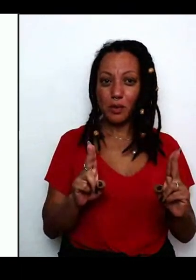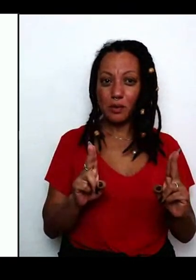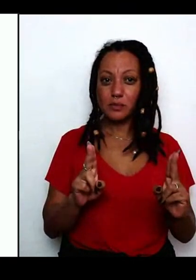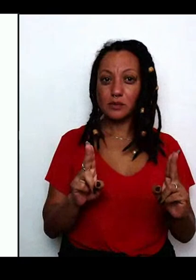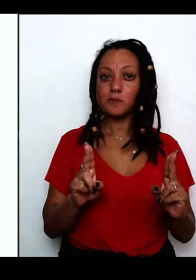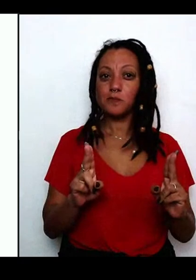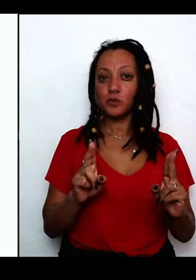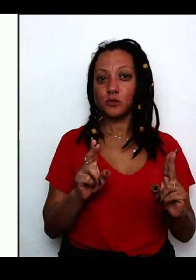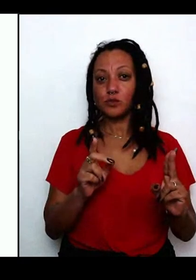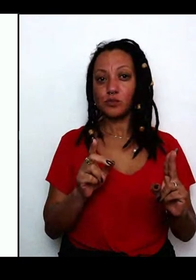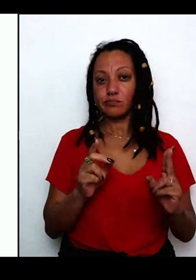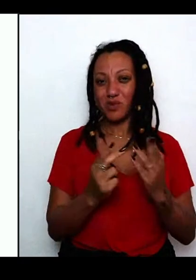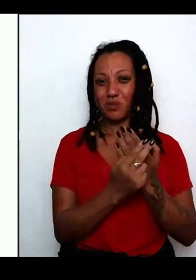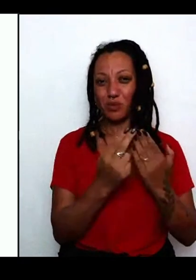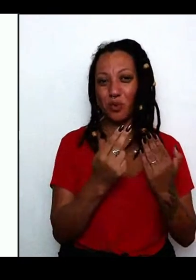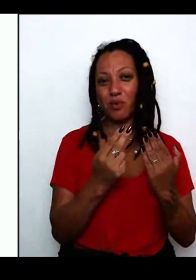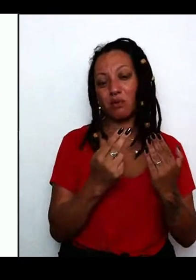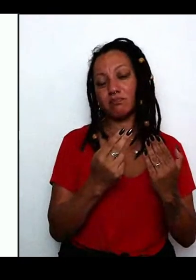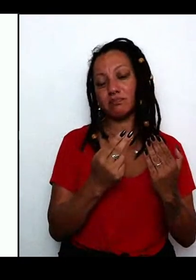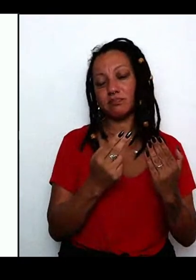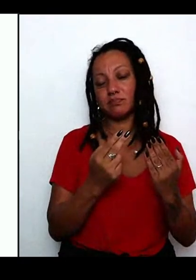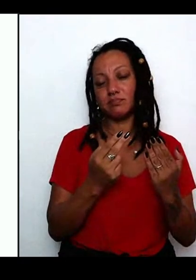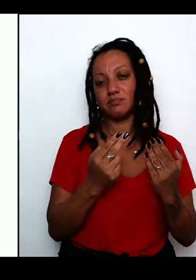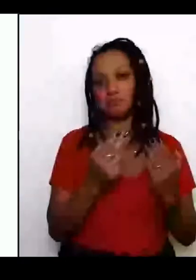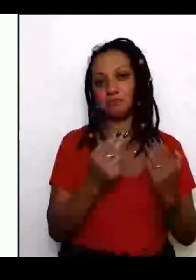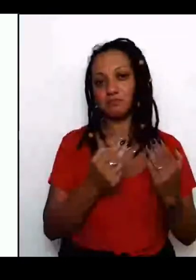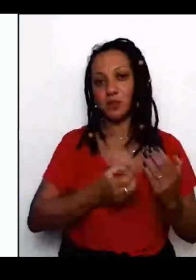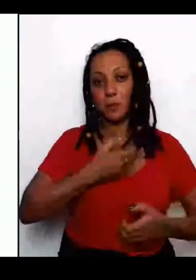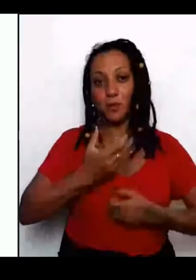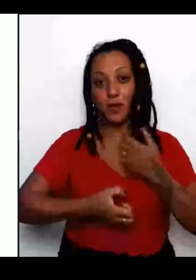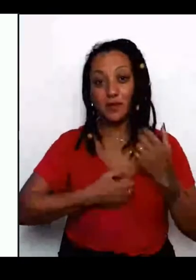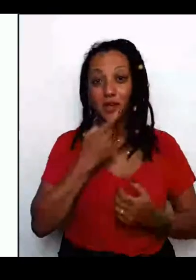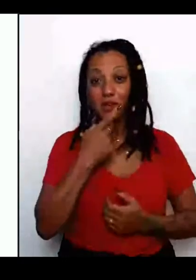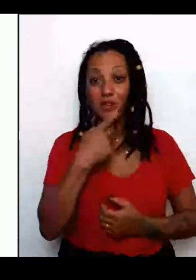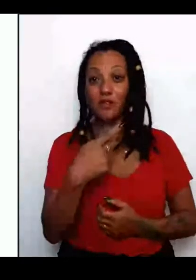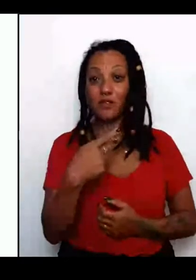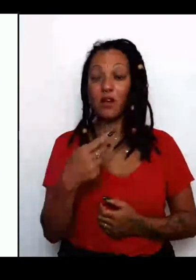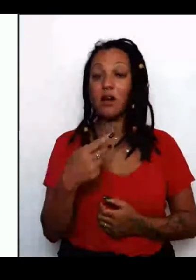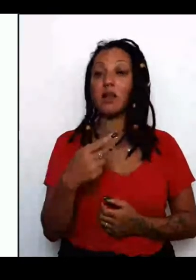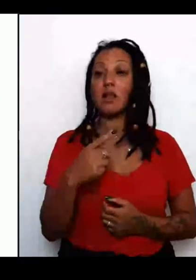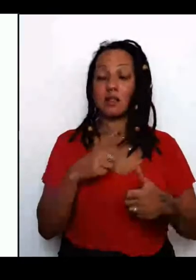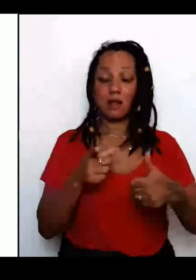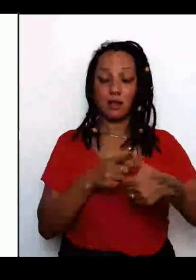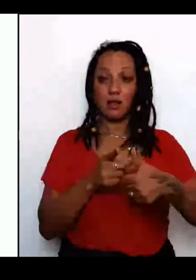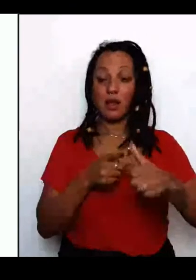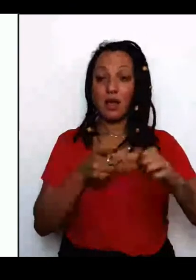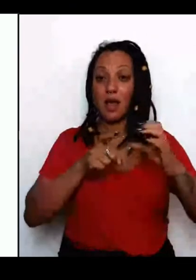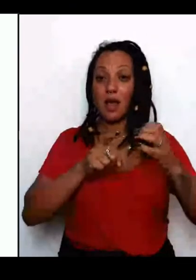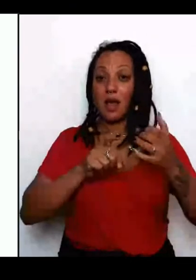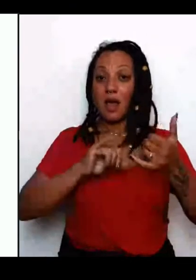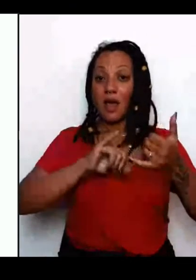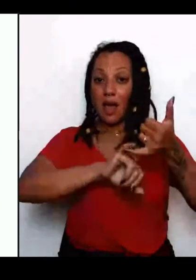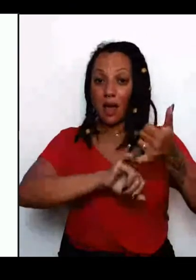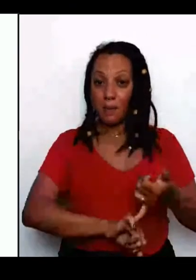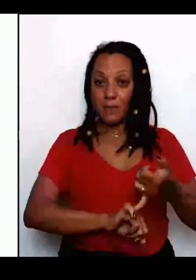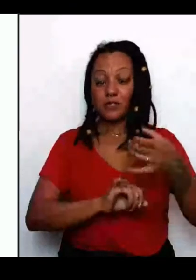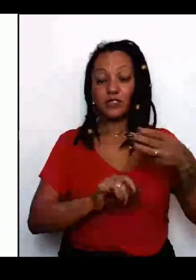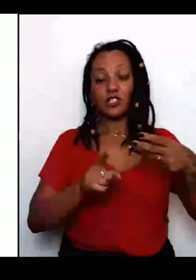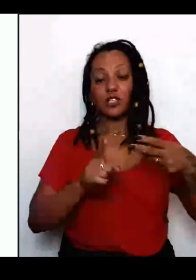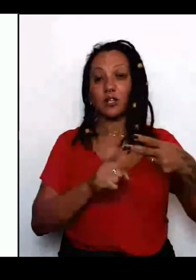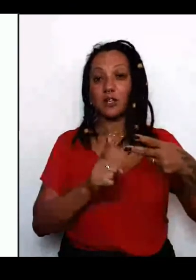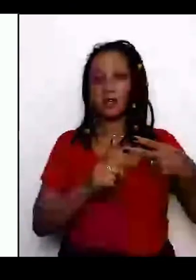produces an absence that goes paradoxically but necessarily hand in hand with sensorous connectivity